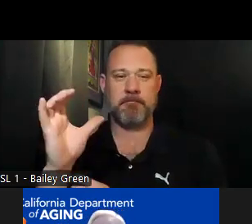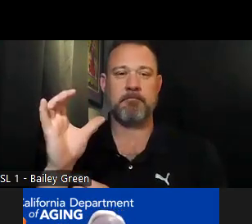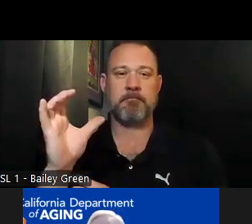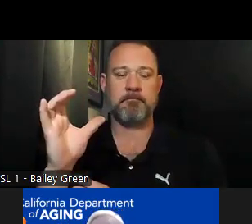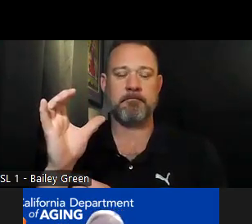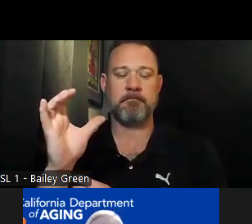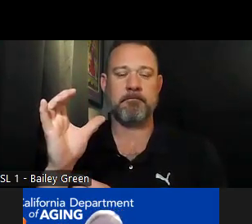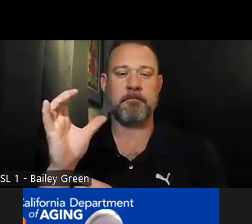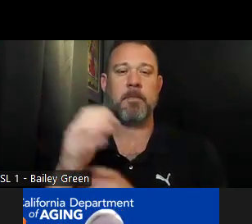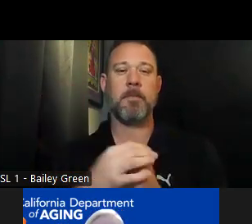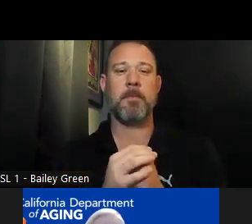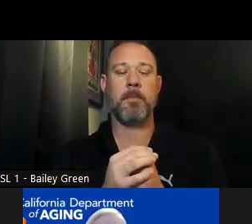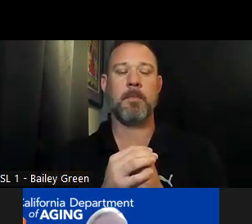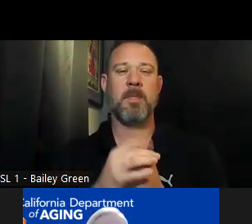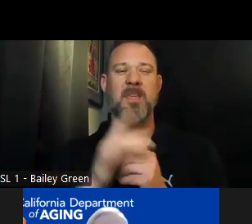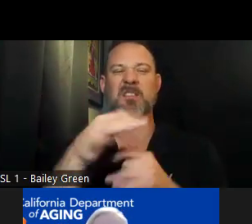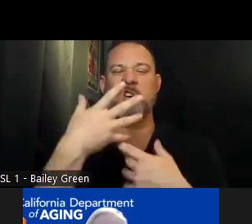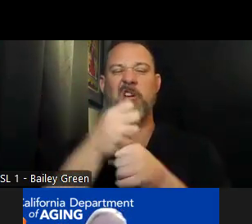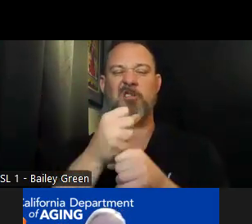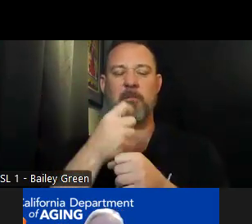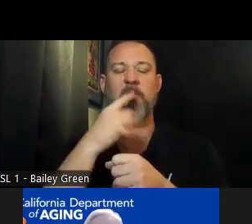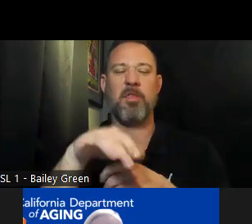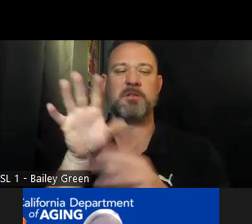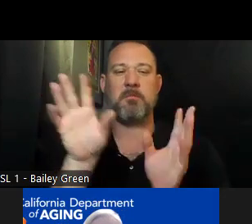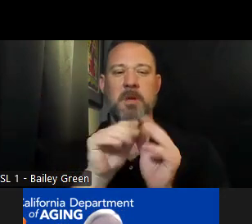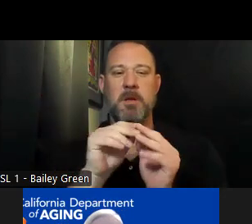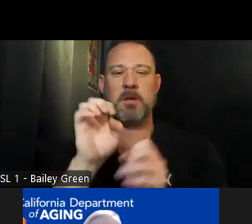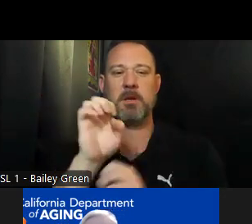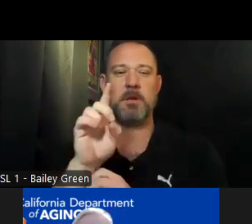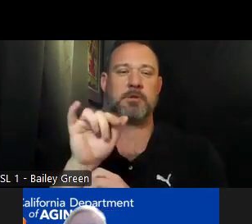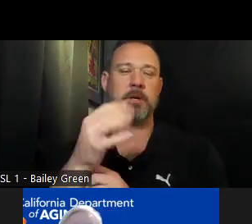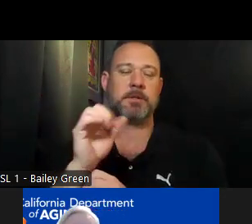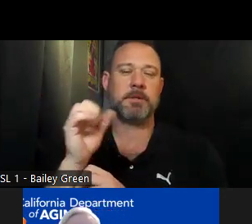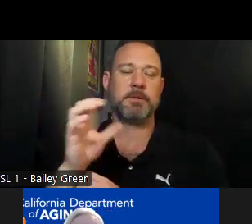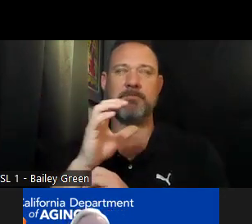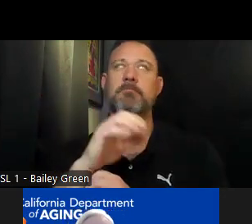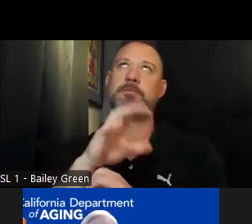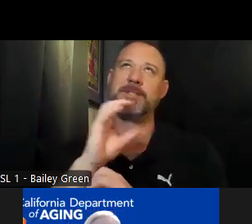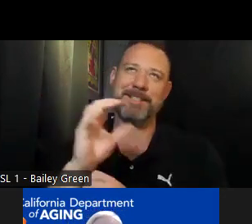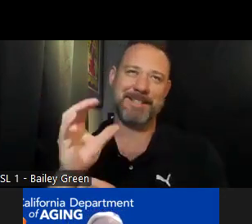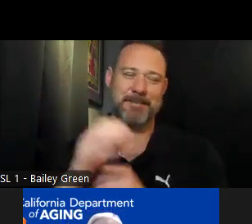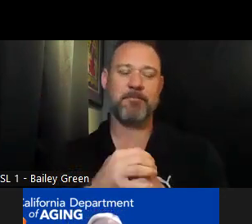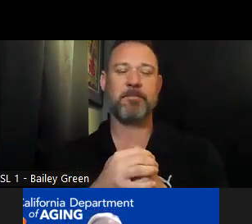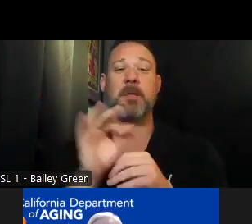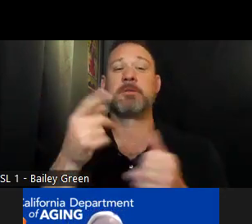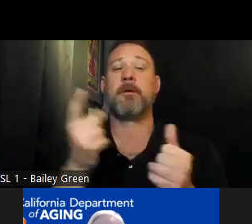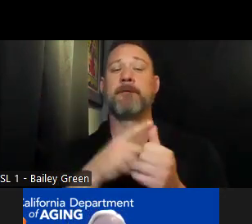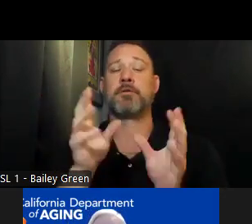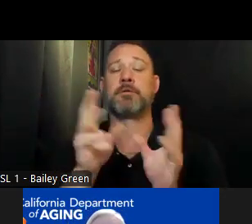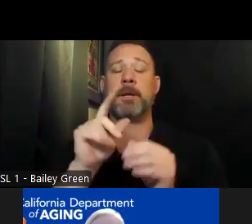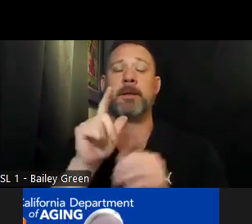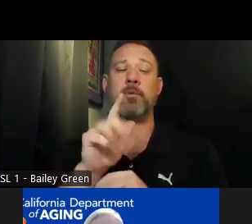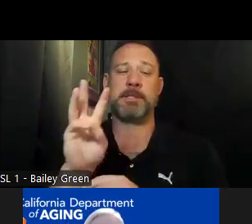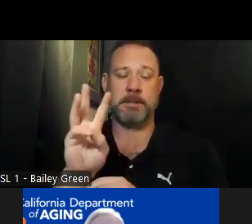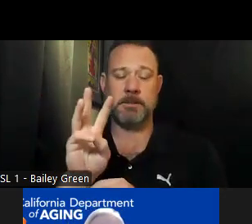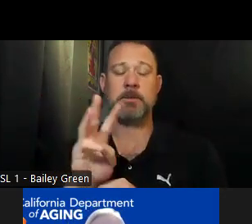EDJCC. That's the acronyms for this meeting, EDJCC. This is our first meeting of 2026.